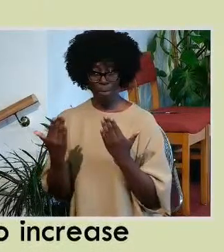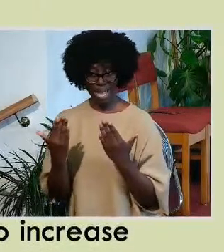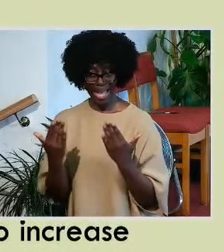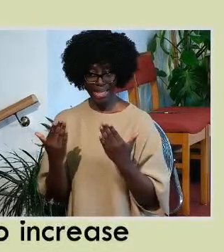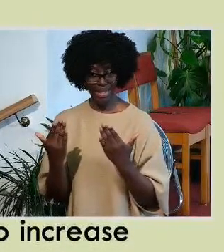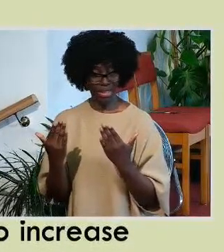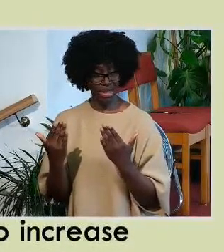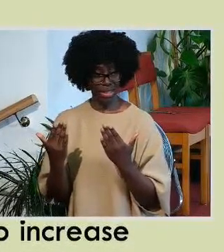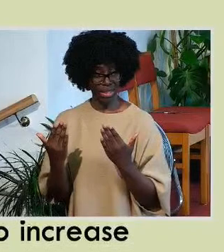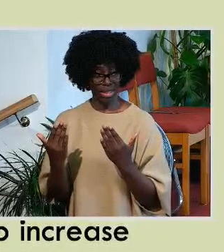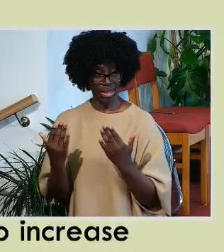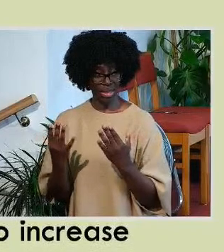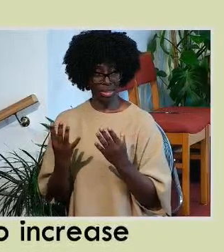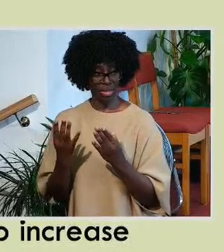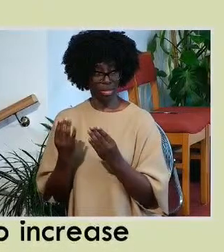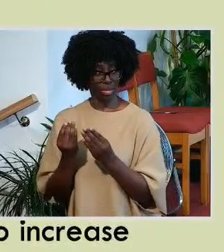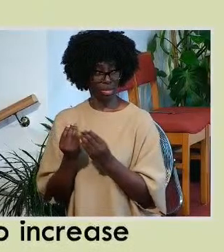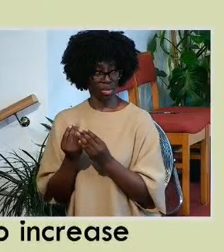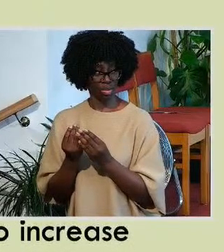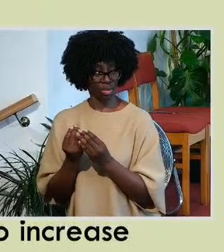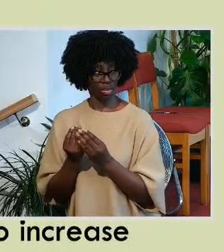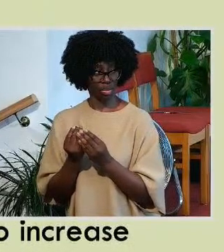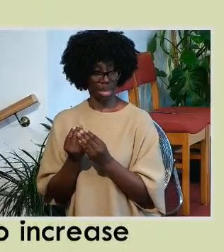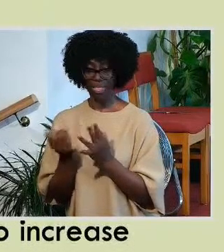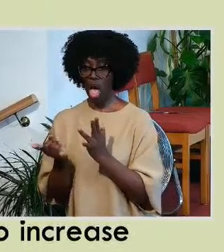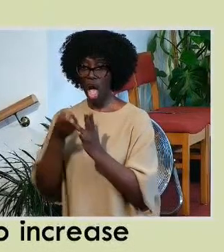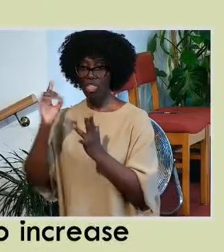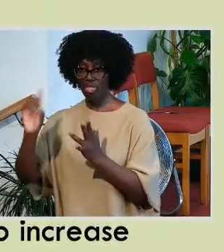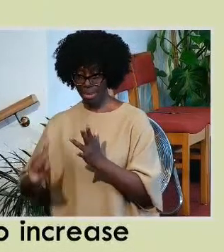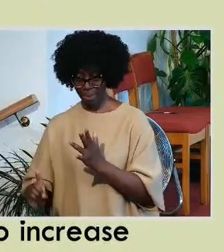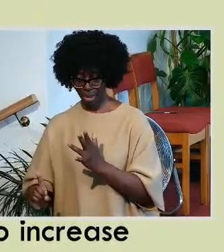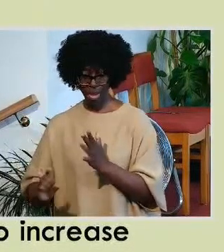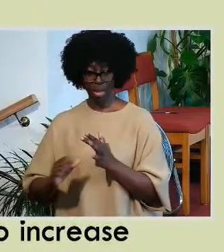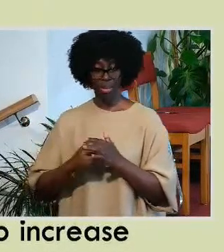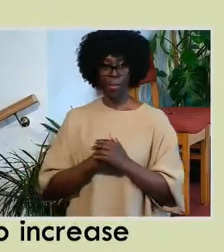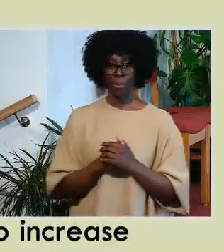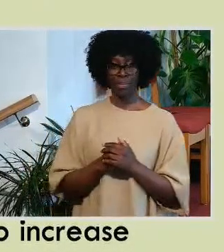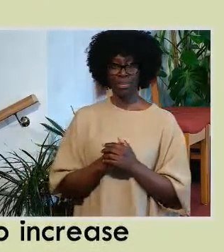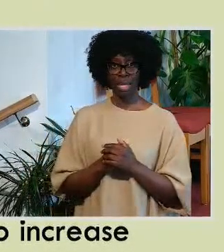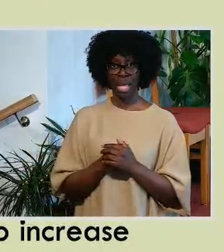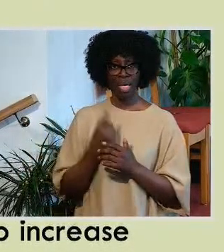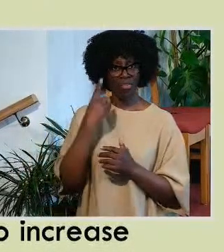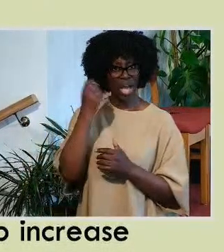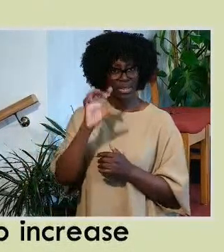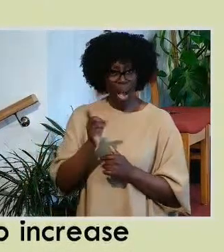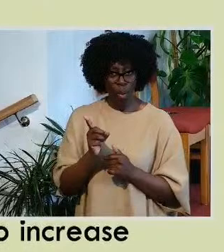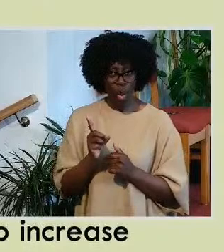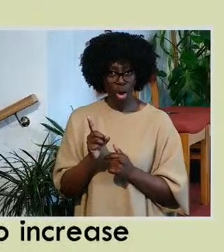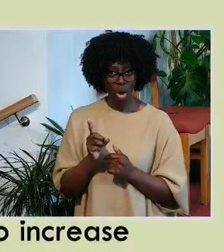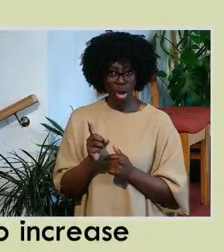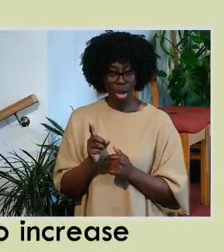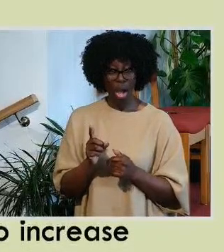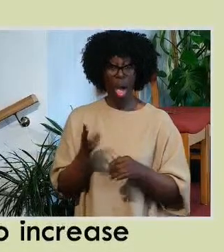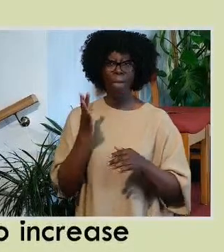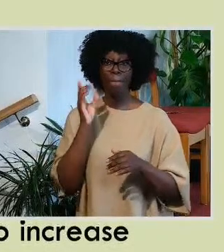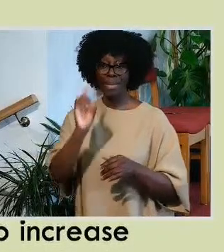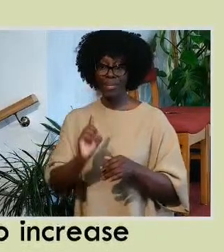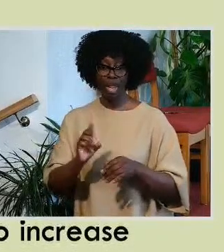It looked at Seventh-day Adventists who have different kinds of diets. And one of the things they saw that people who were